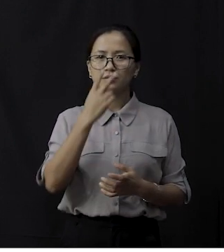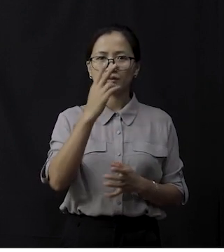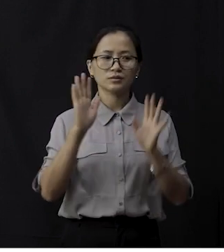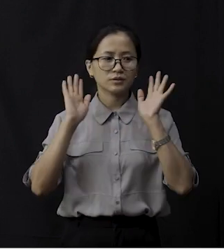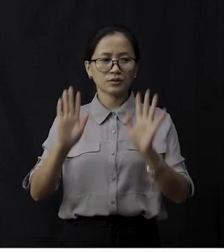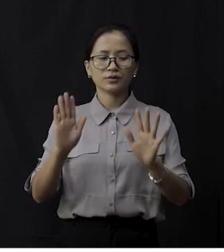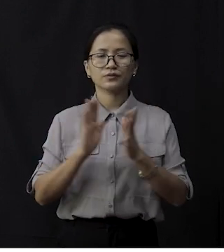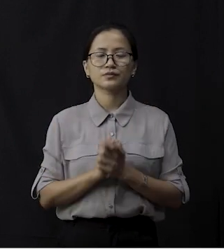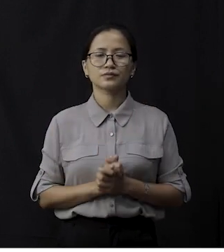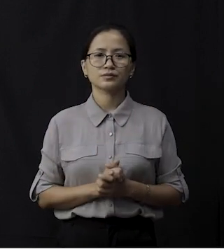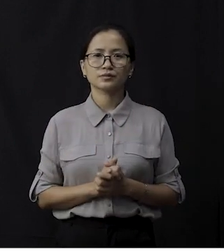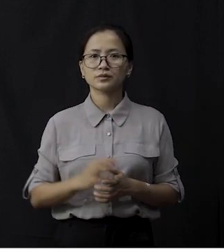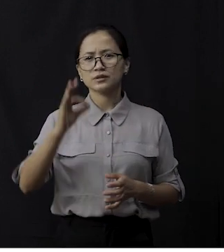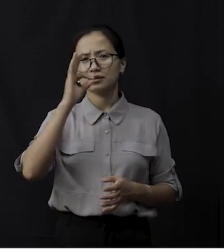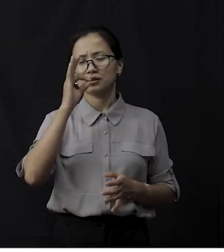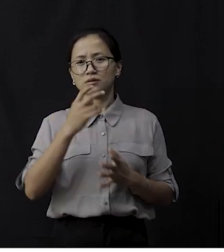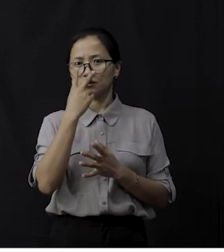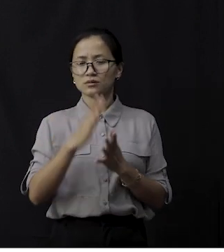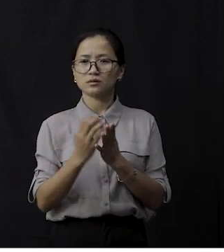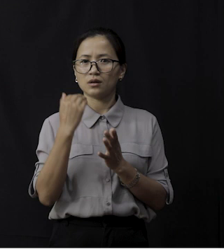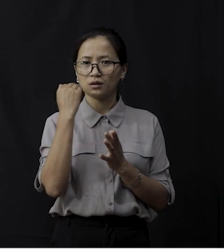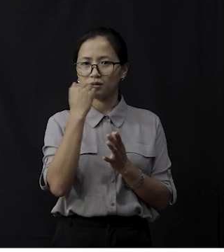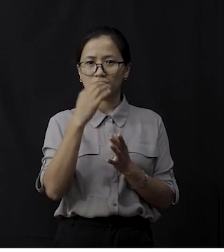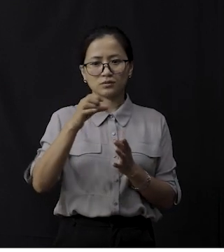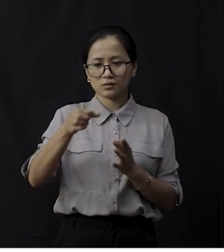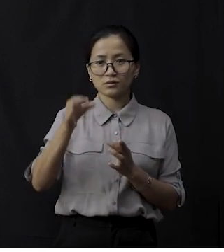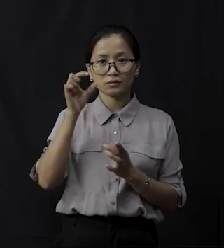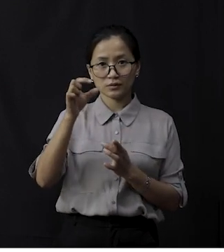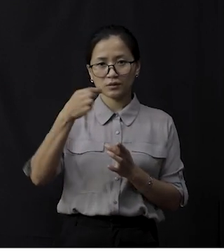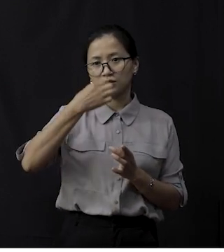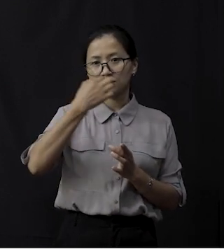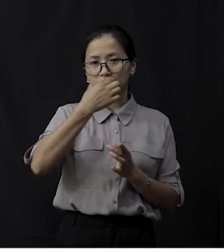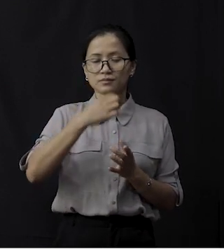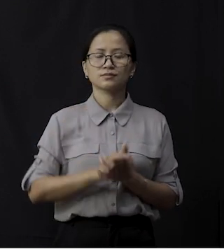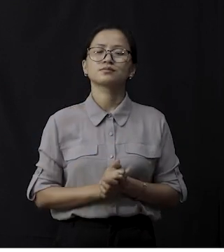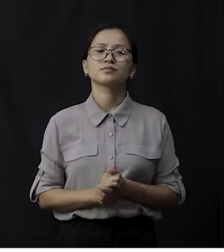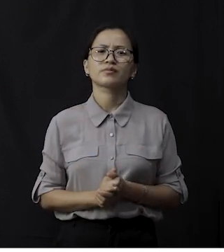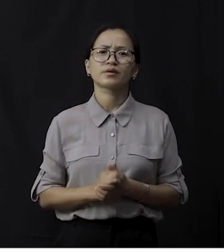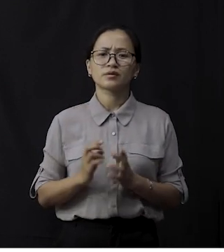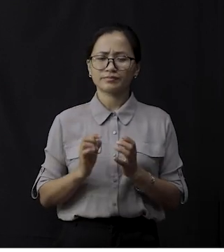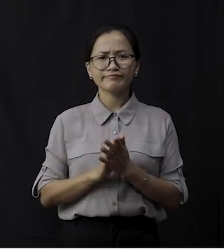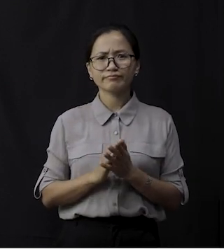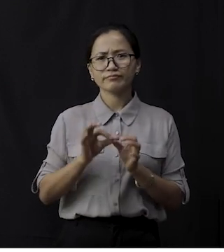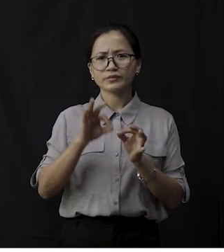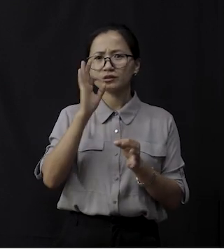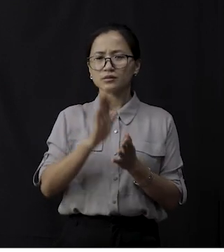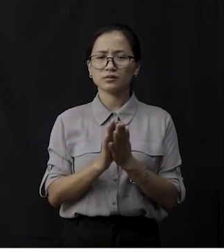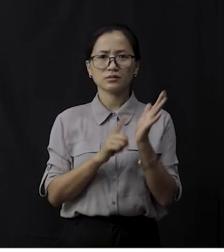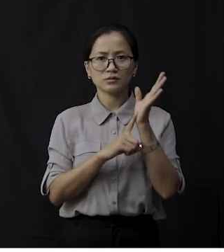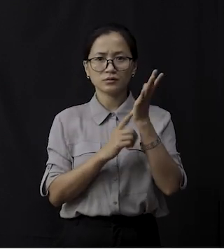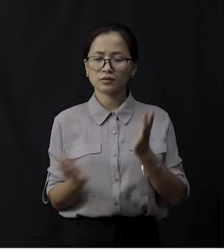the cookies, the tea, you can see. The tea also came from, the tea leaves came from plants only,